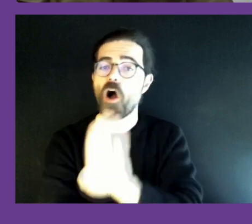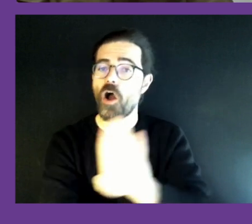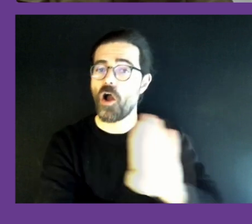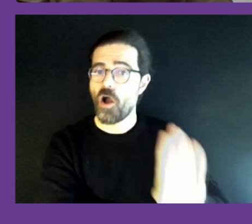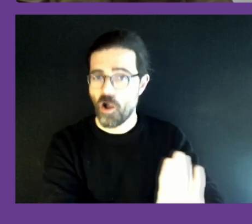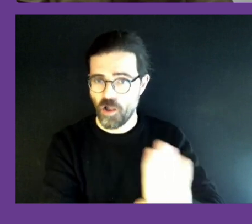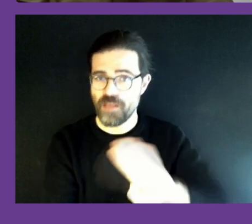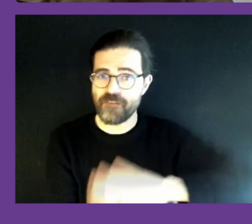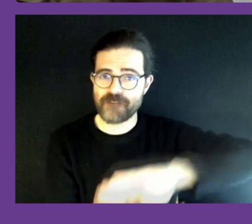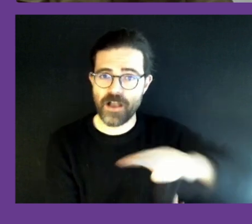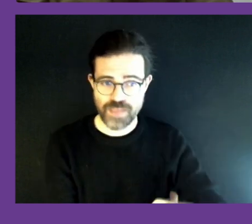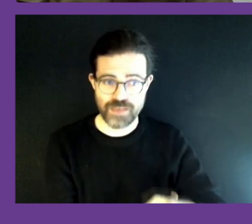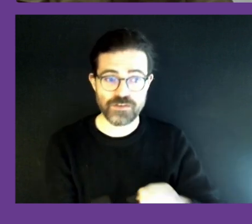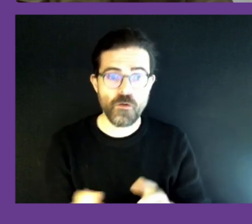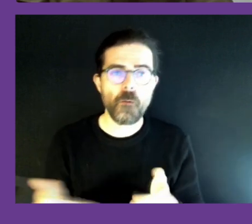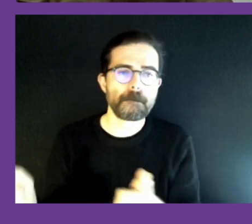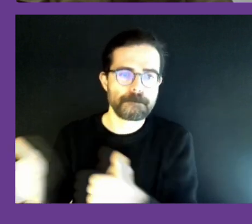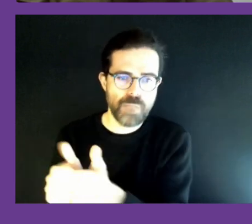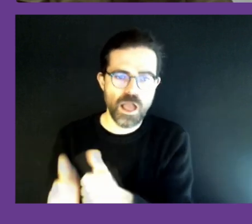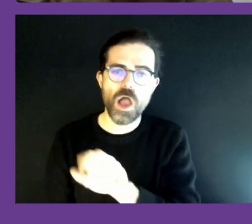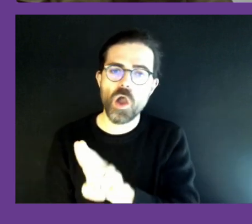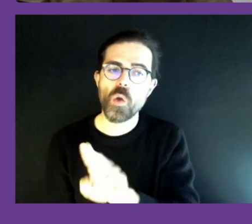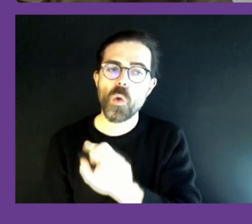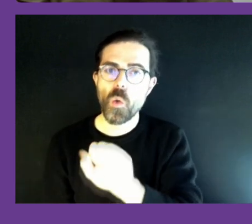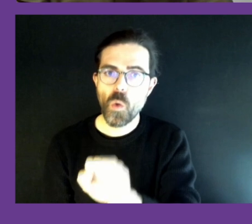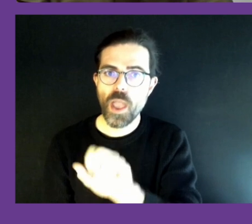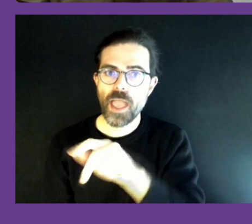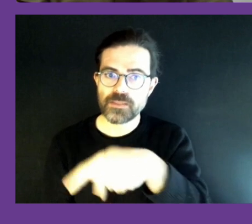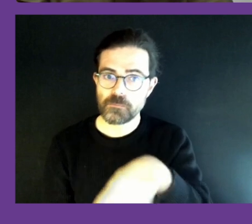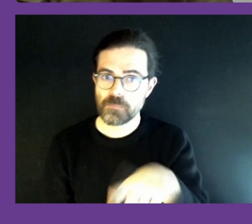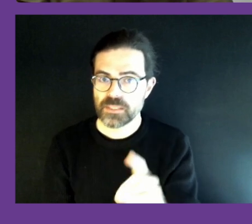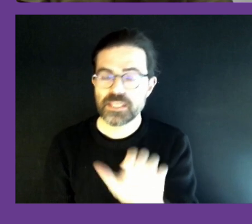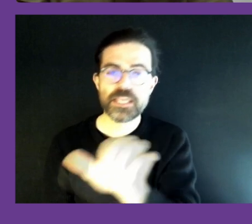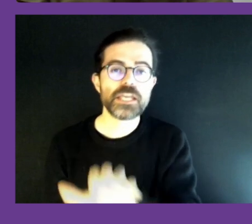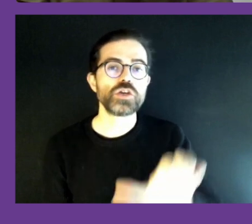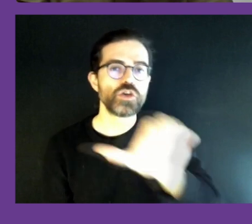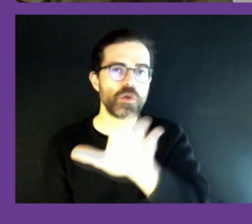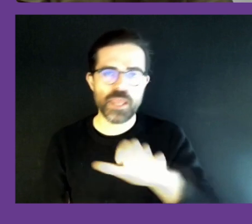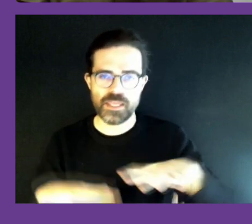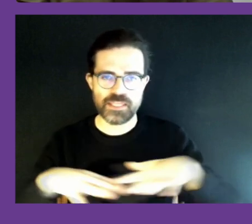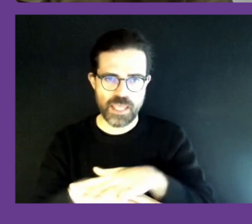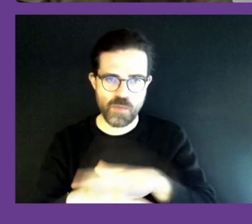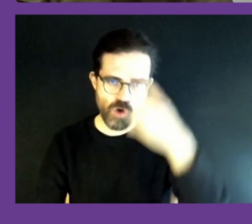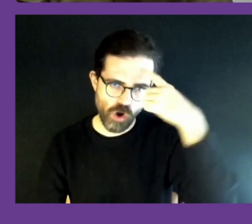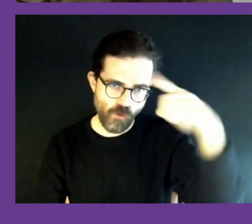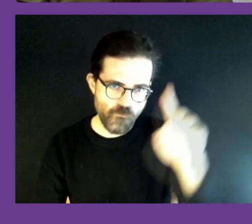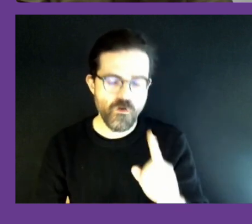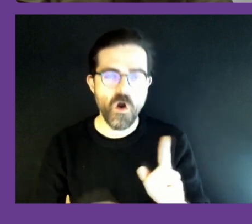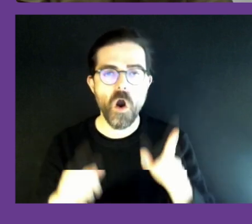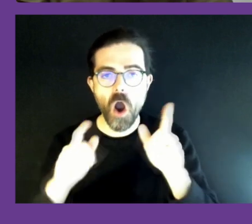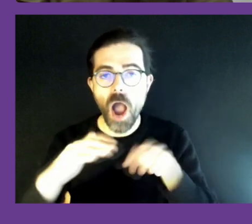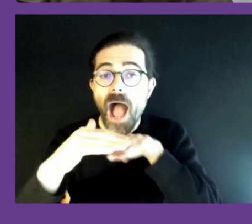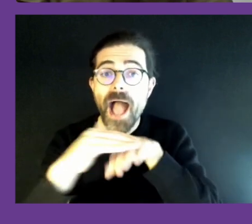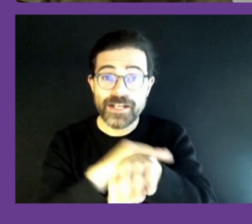EASPD, ENAT, the European Network for Accessible Tourism, JKU, Johannes Kepler University from Linz,